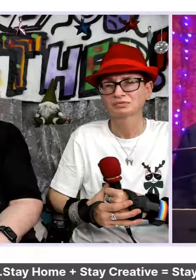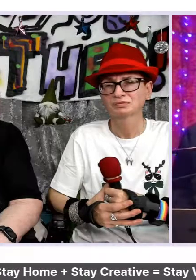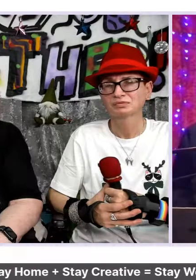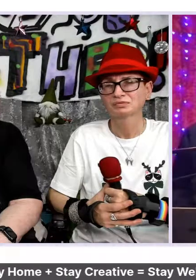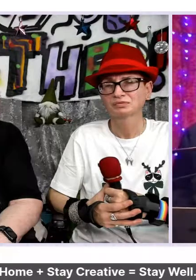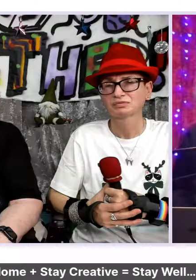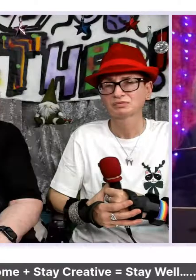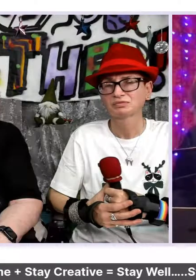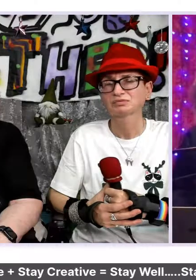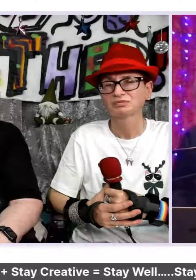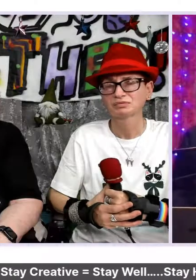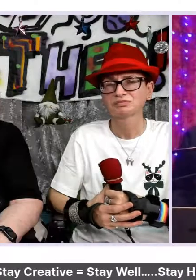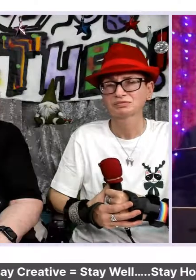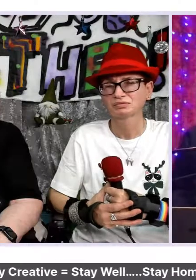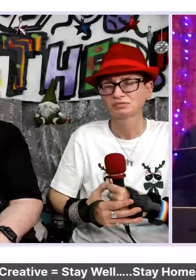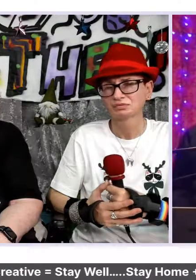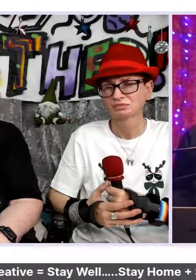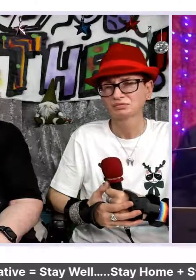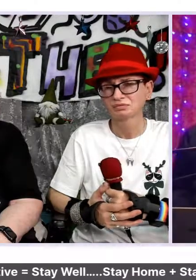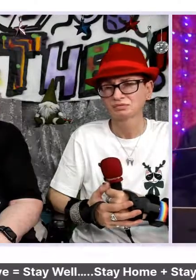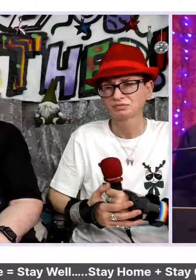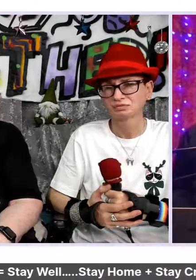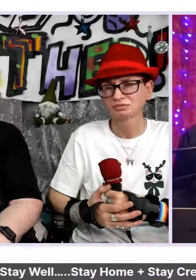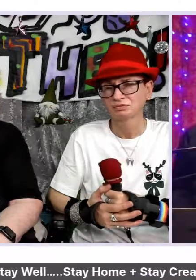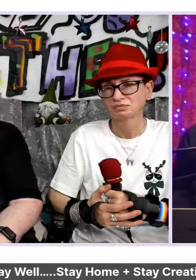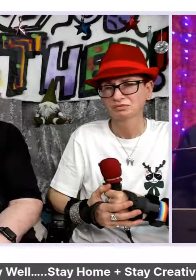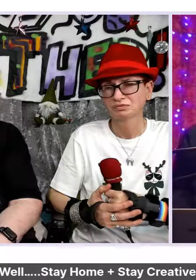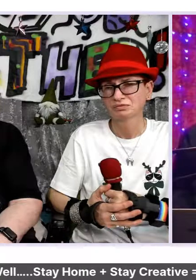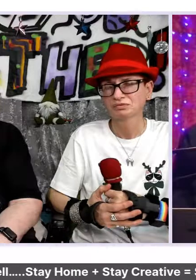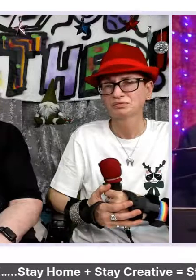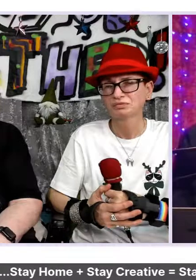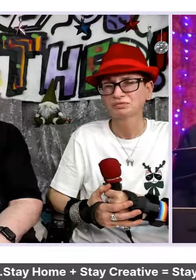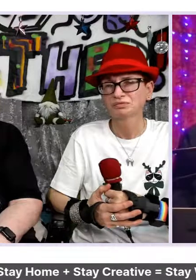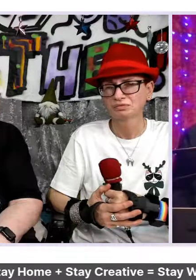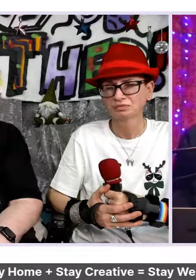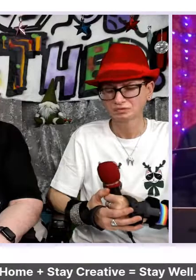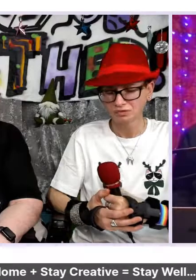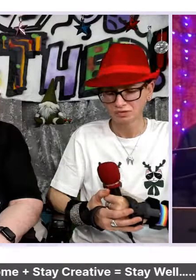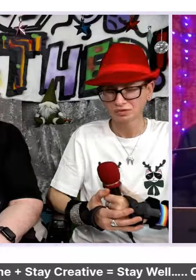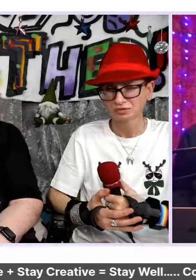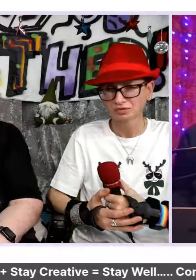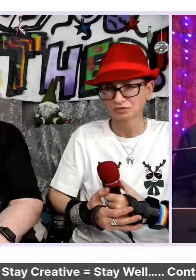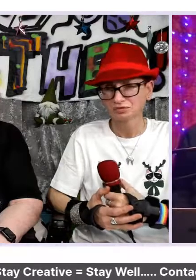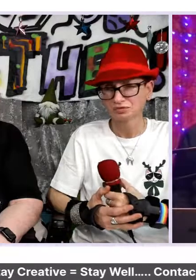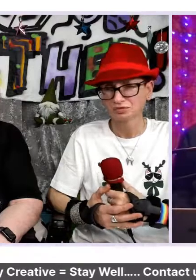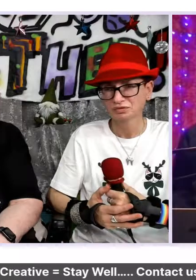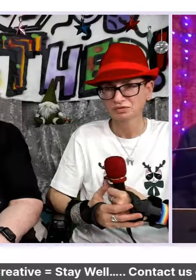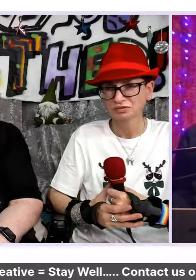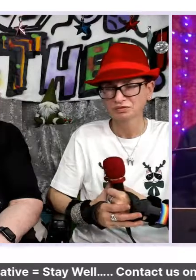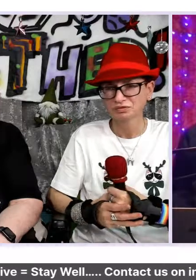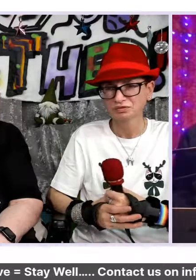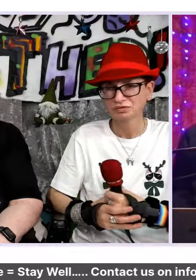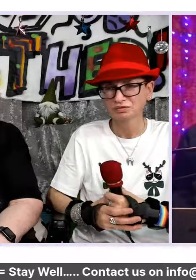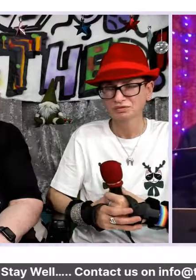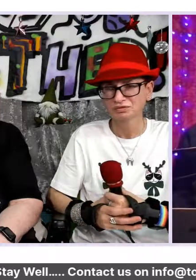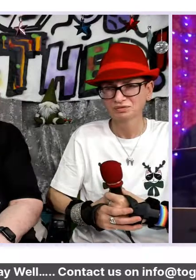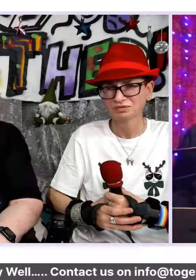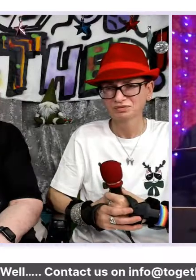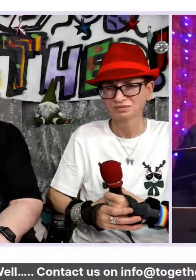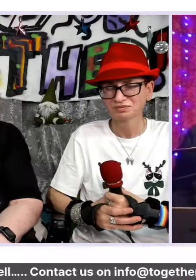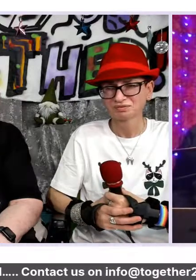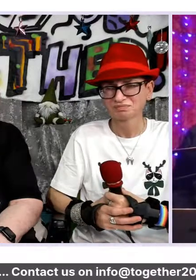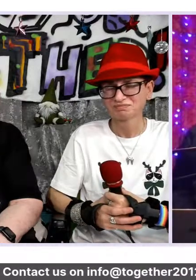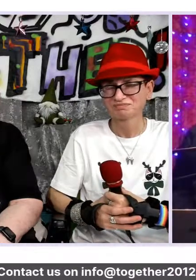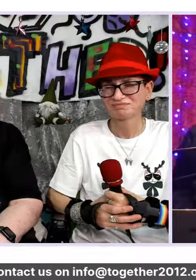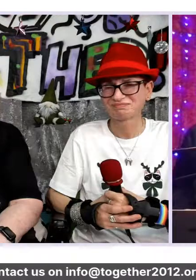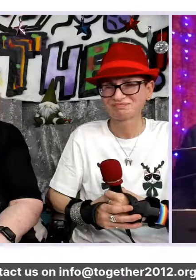and a huge one that Tracy and I certainly faced with, was your parents.